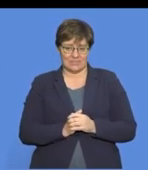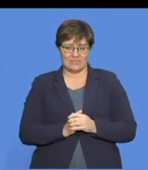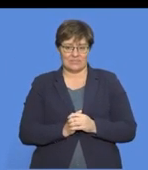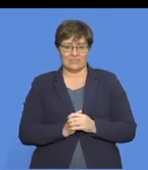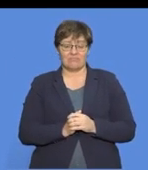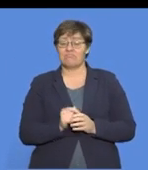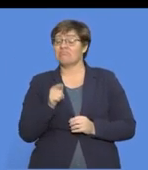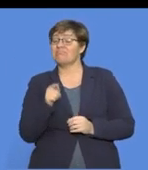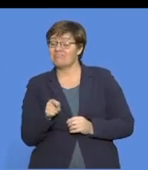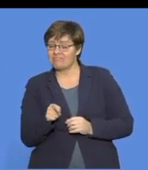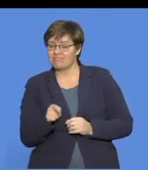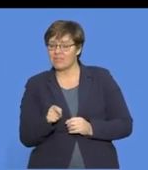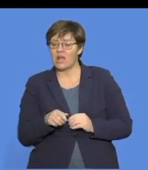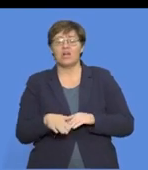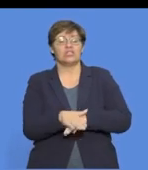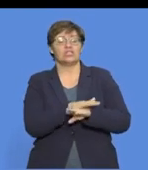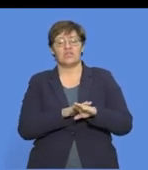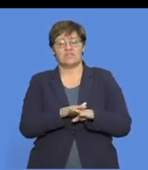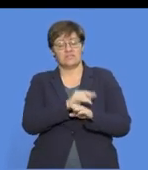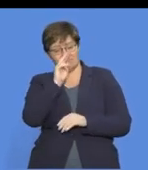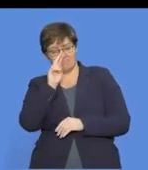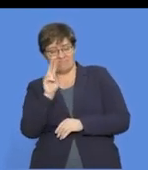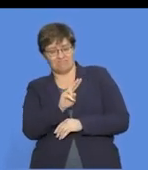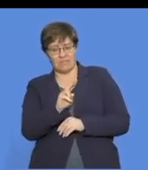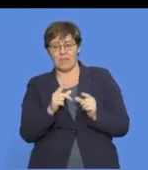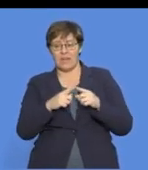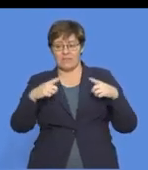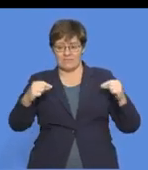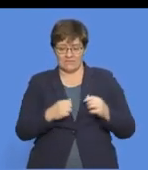This is the surface view of a leaf